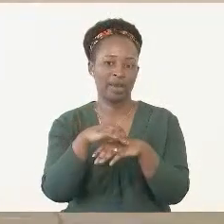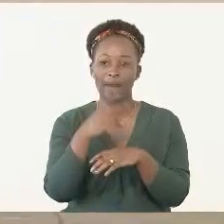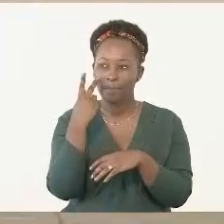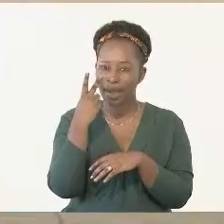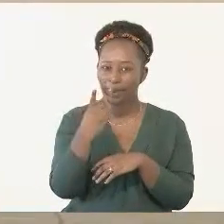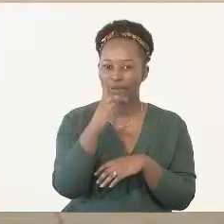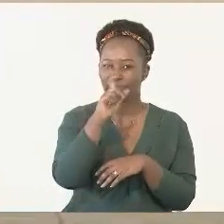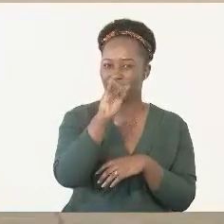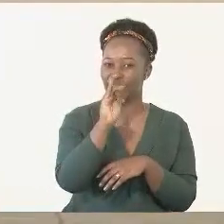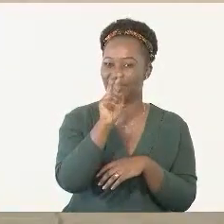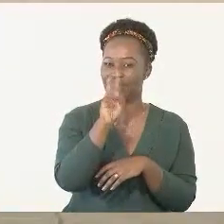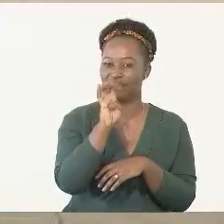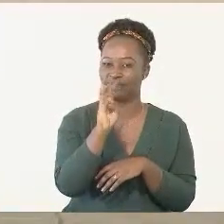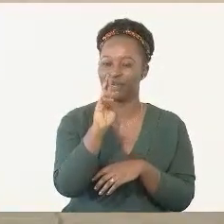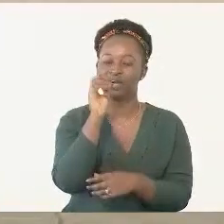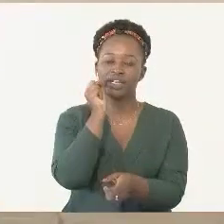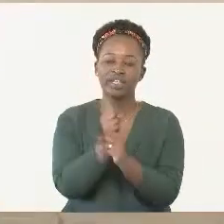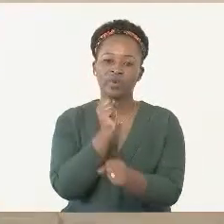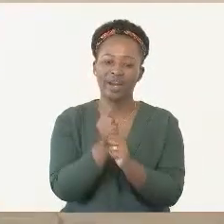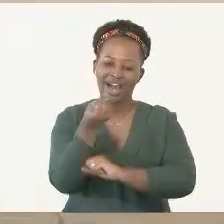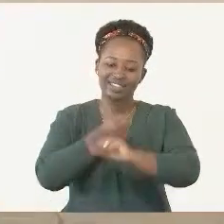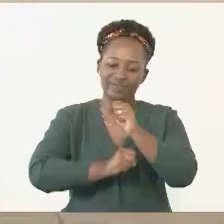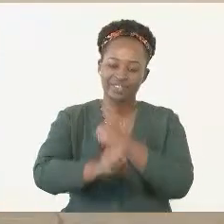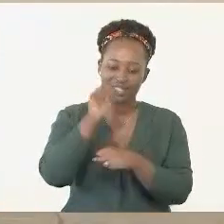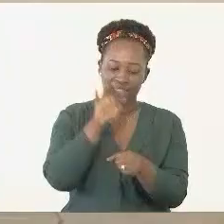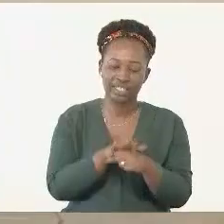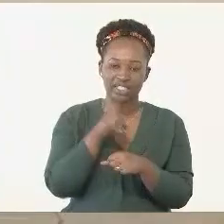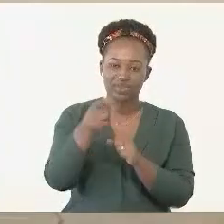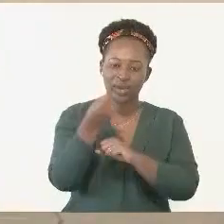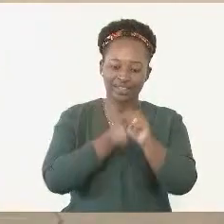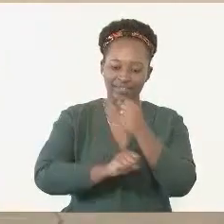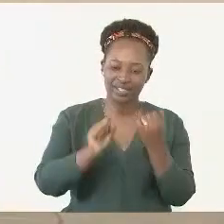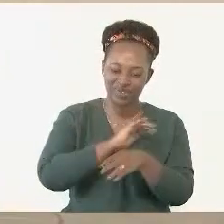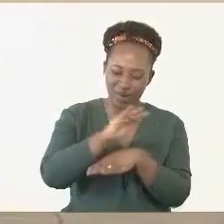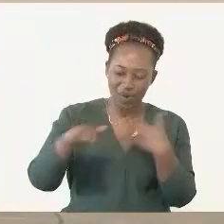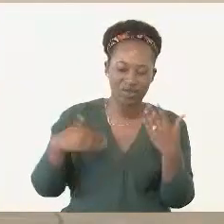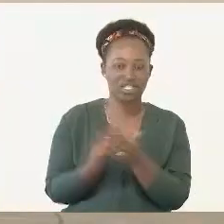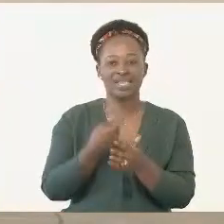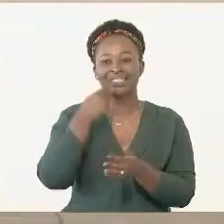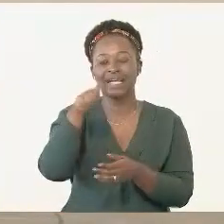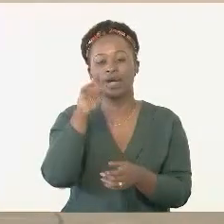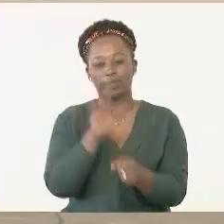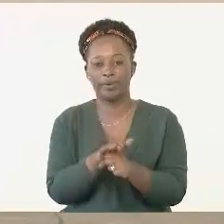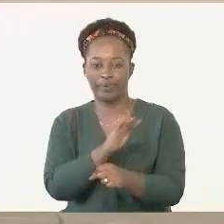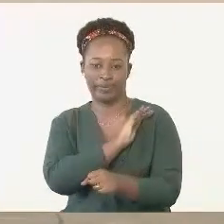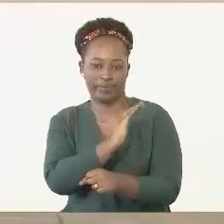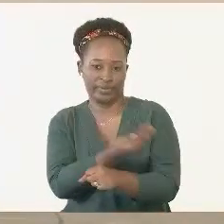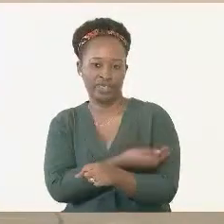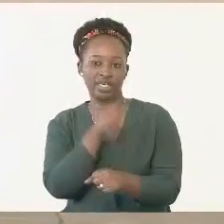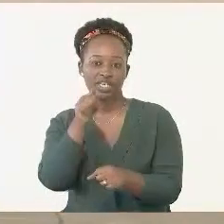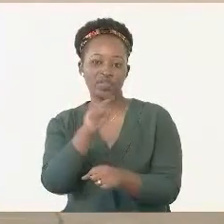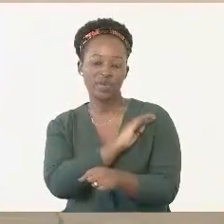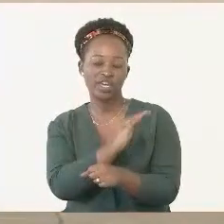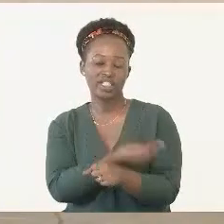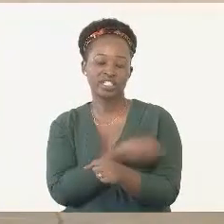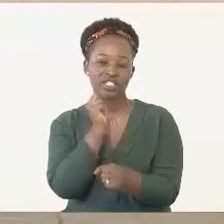activities? Those activities need a lot of energy, and that energy is produced by the